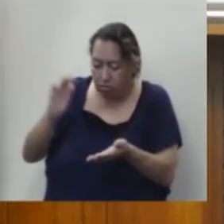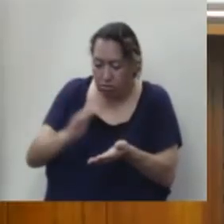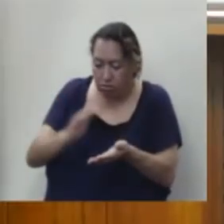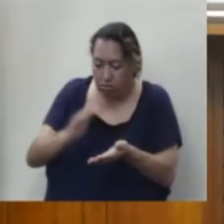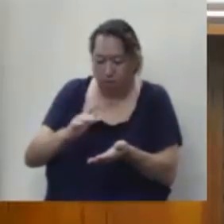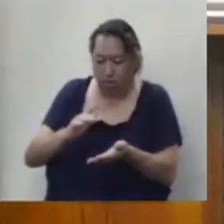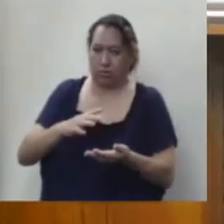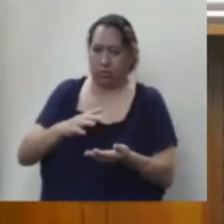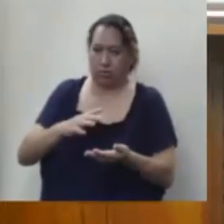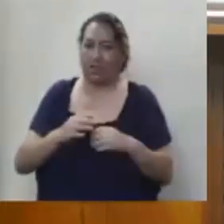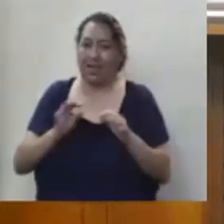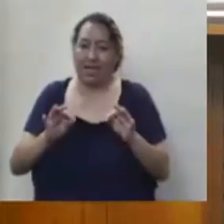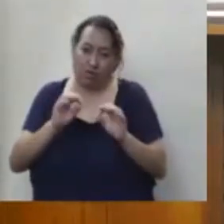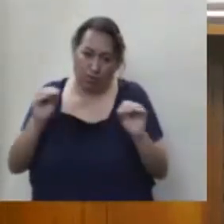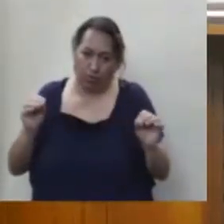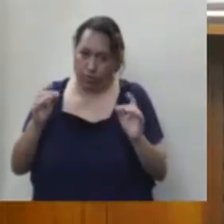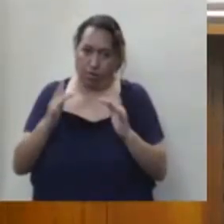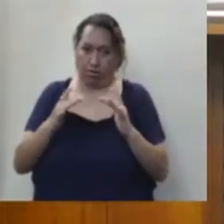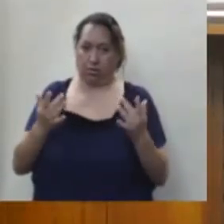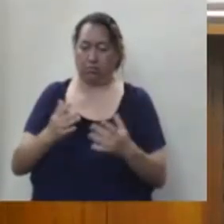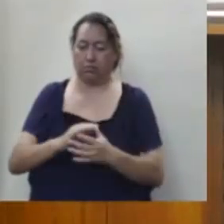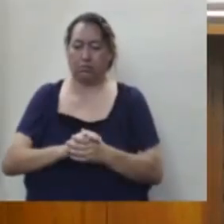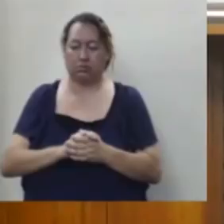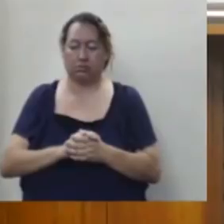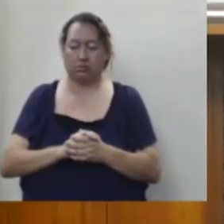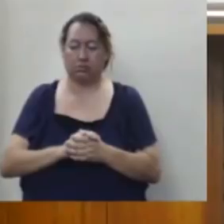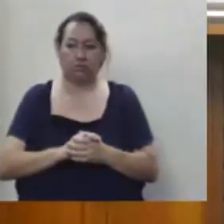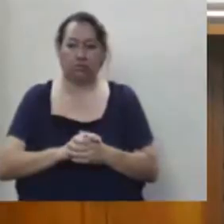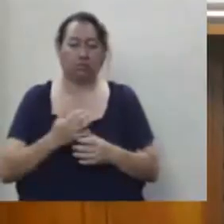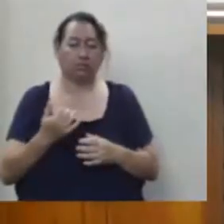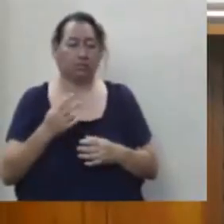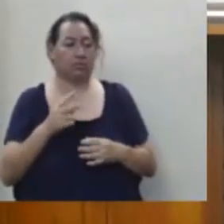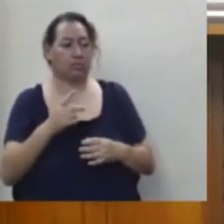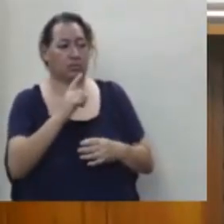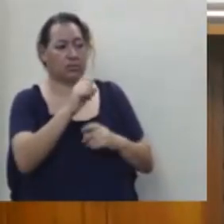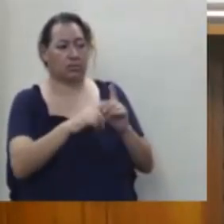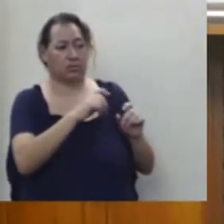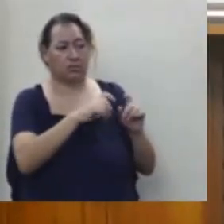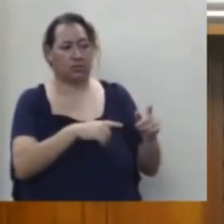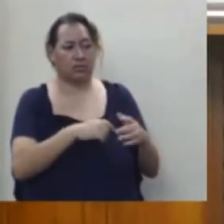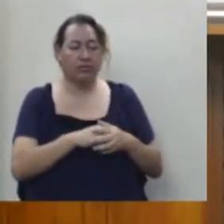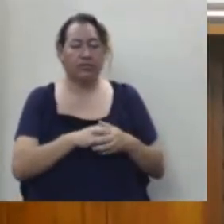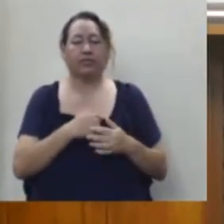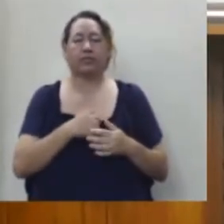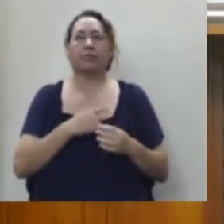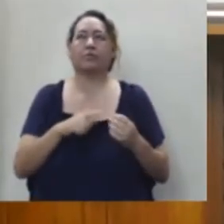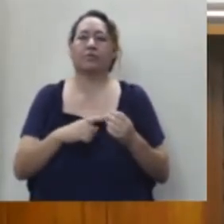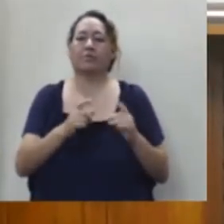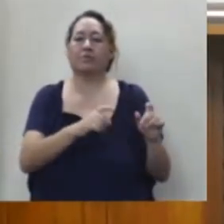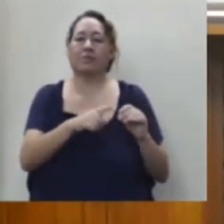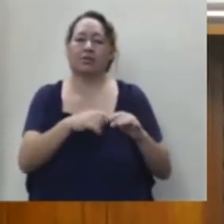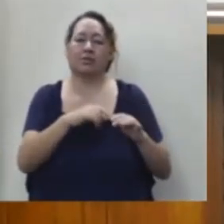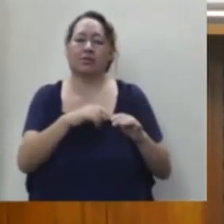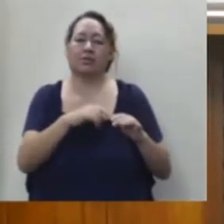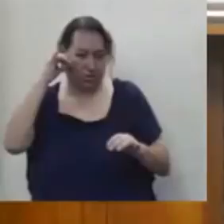Thank you. A follow-up question. I'd like to renew the question I asked yesterday. We see from public health